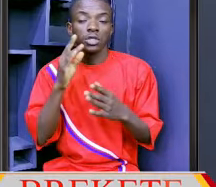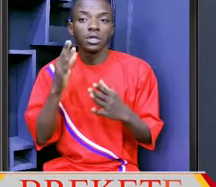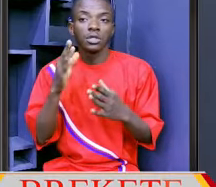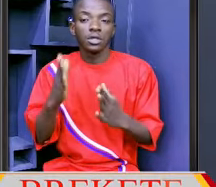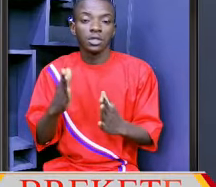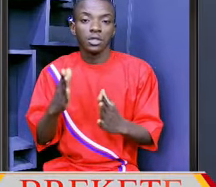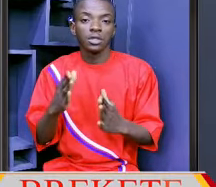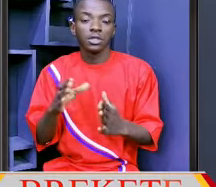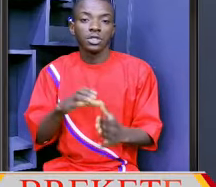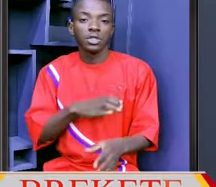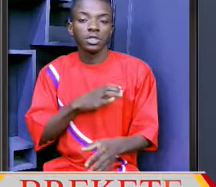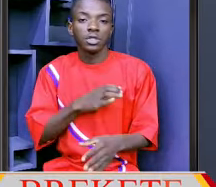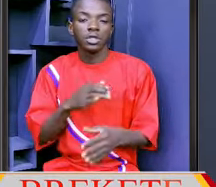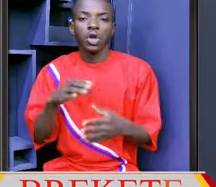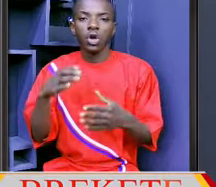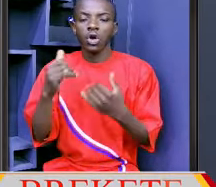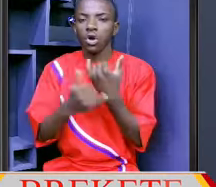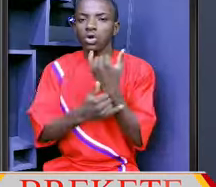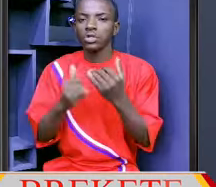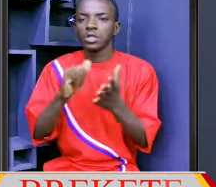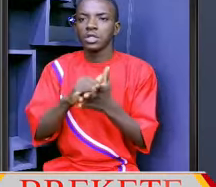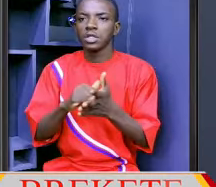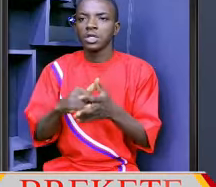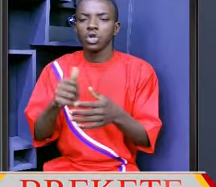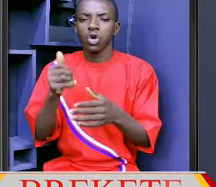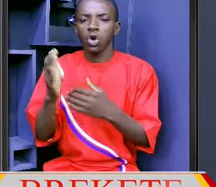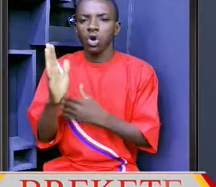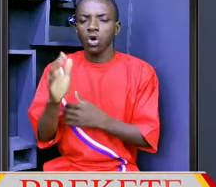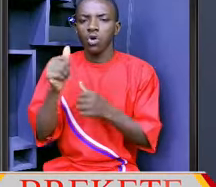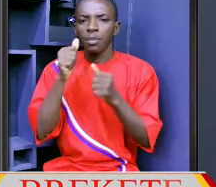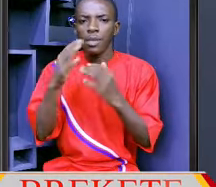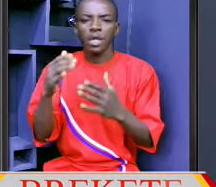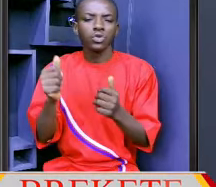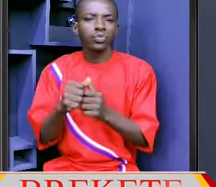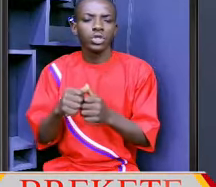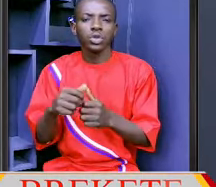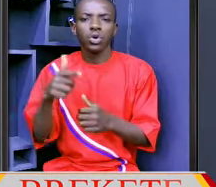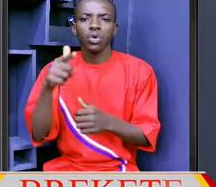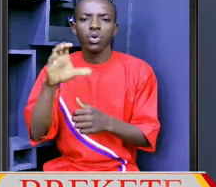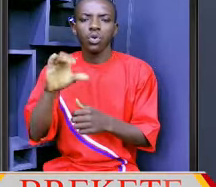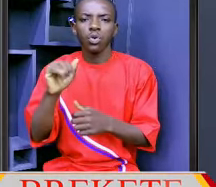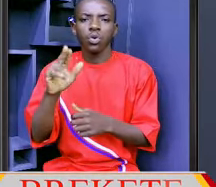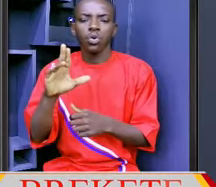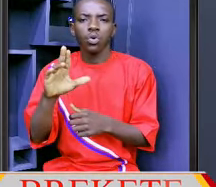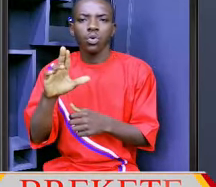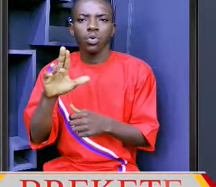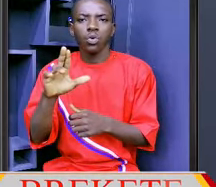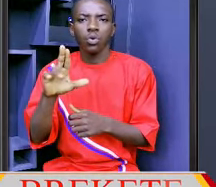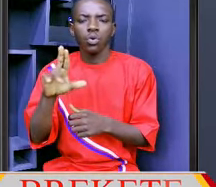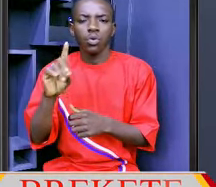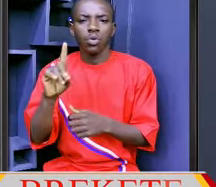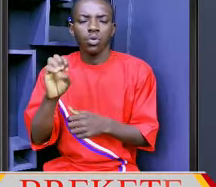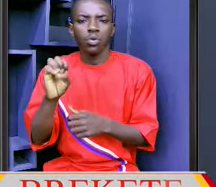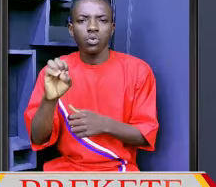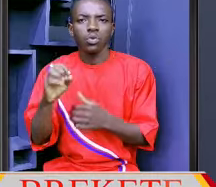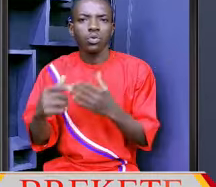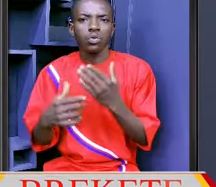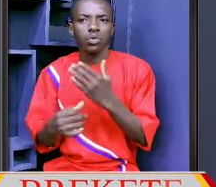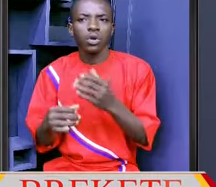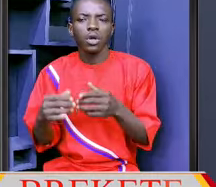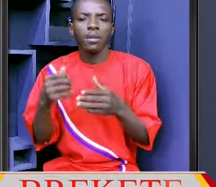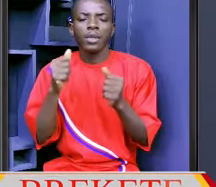citizen. Country where God bless with crude oil. Come bless us with